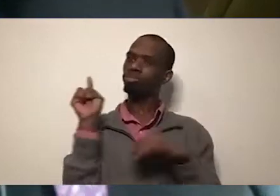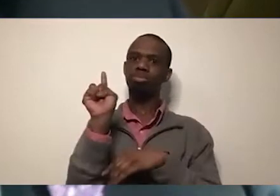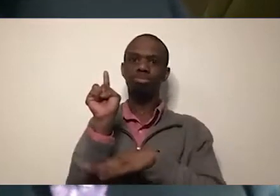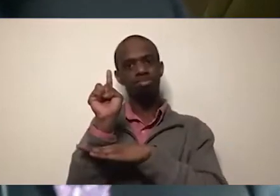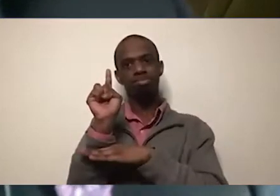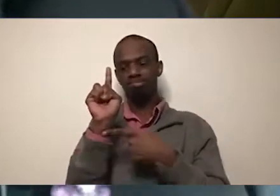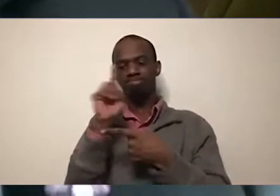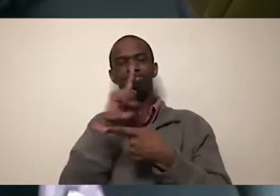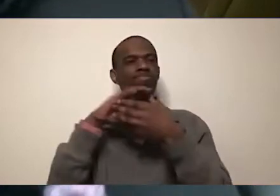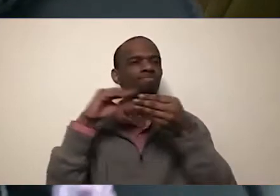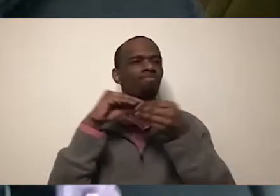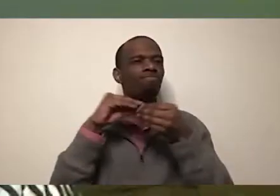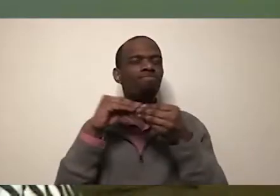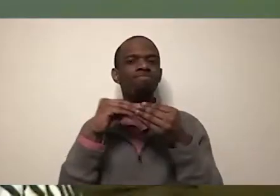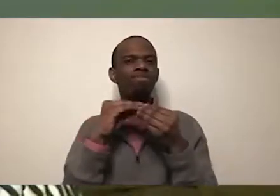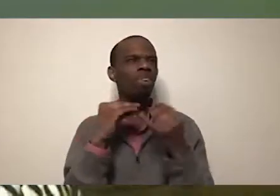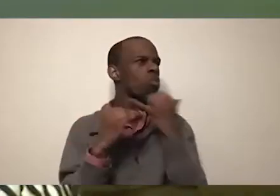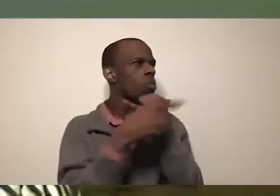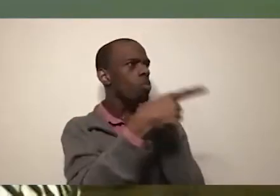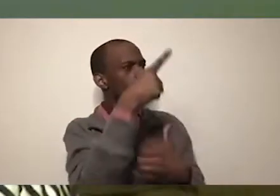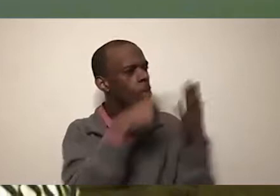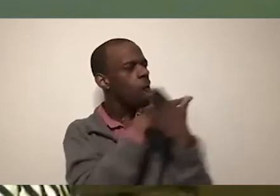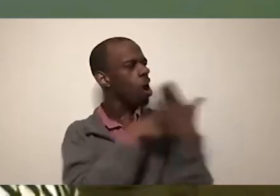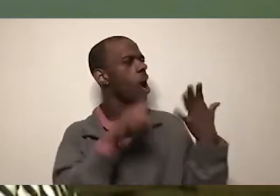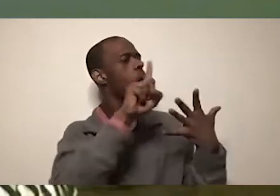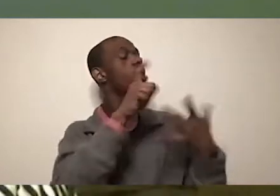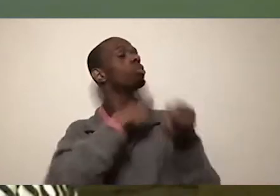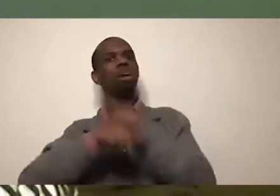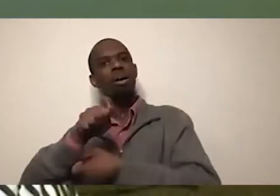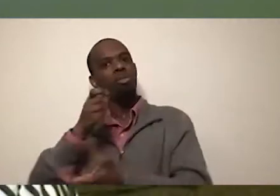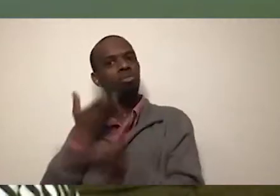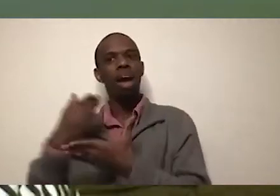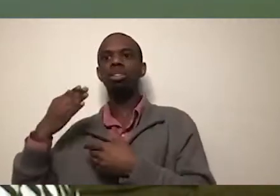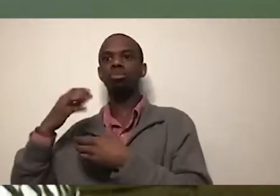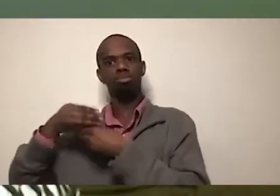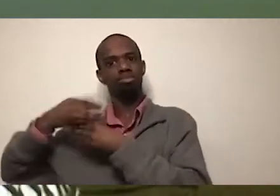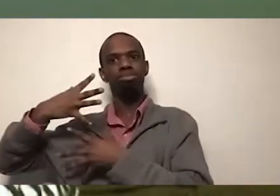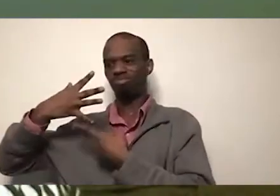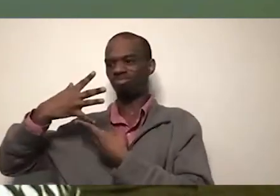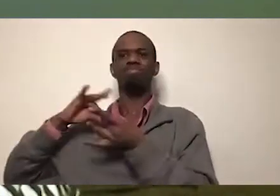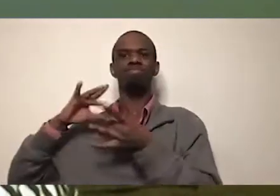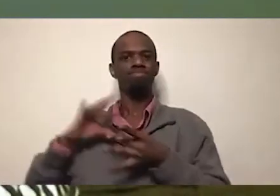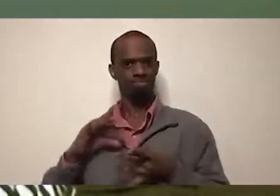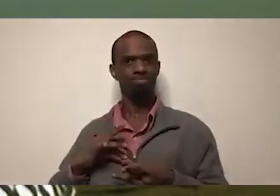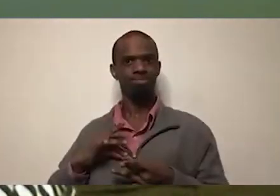culture. Yeah, thank you. I'm going to move